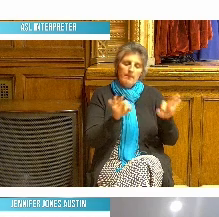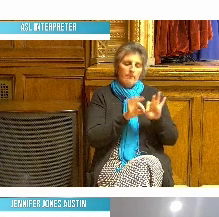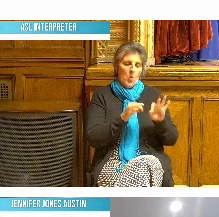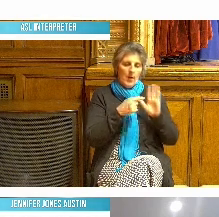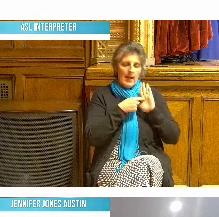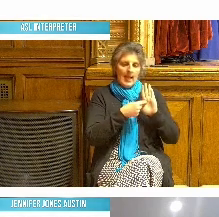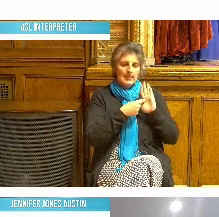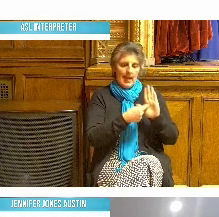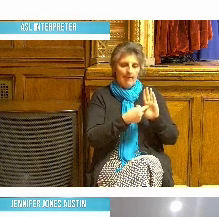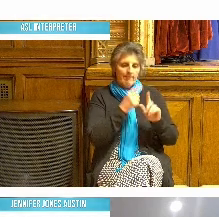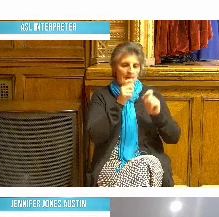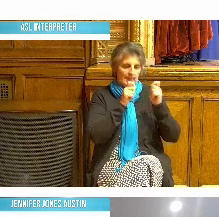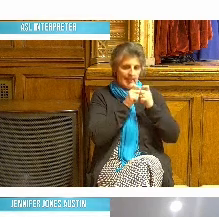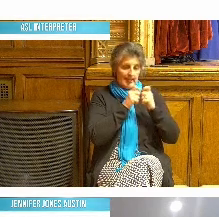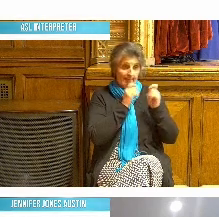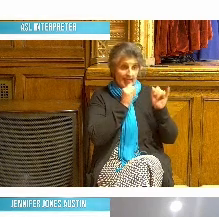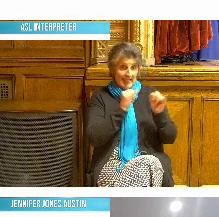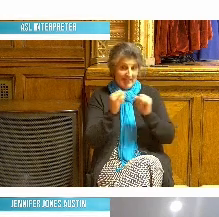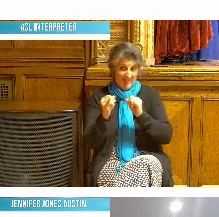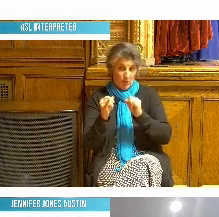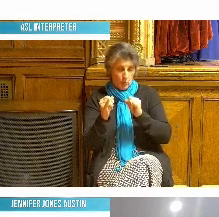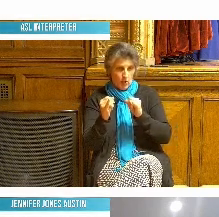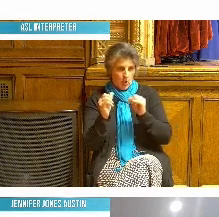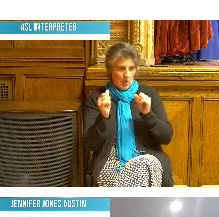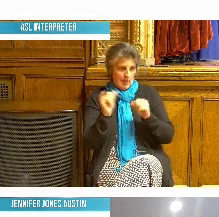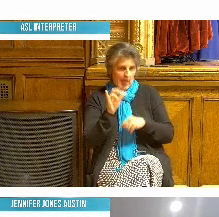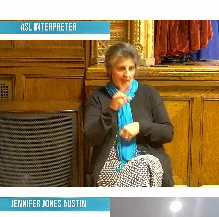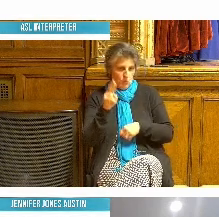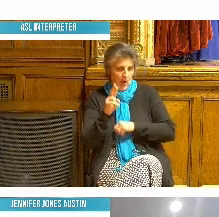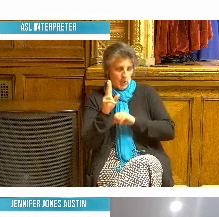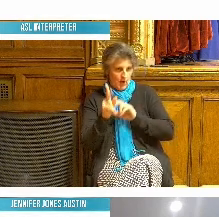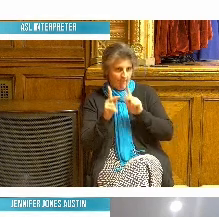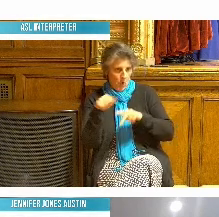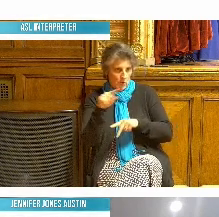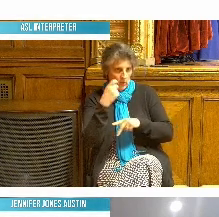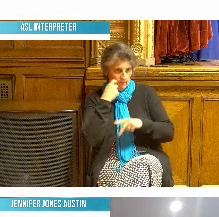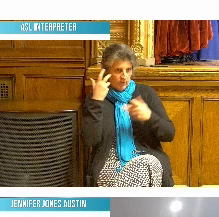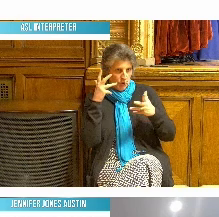identifying specific individuals, just like the Rochester folks have done.